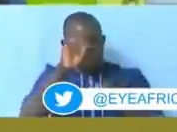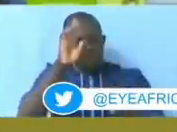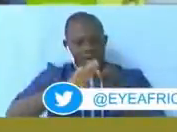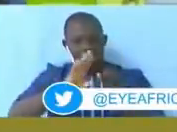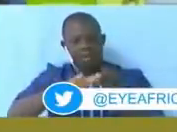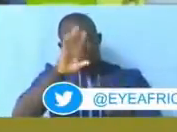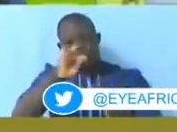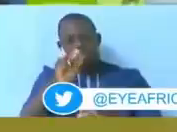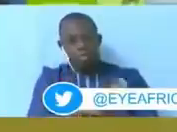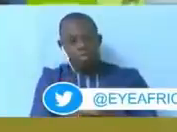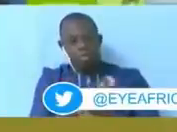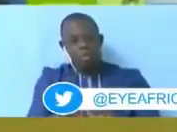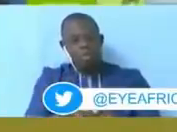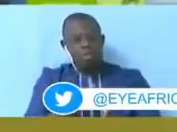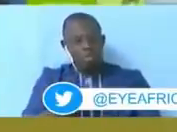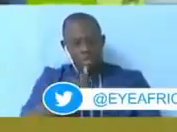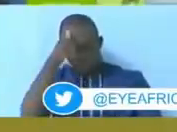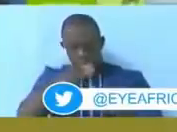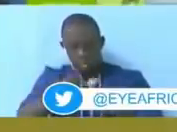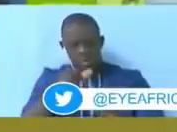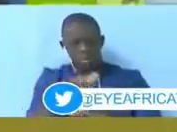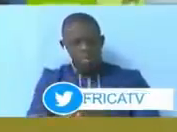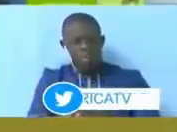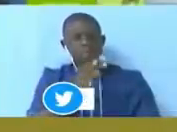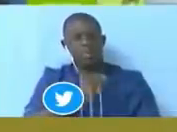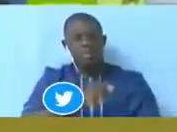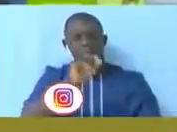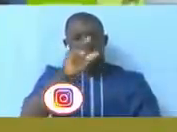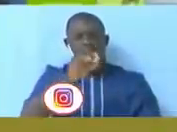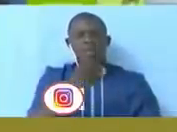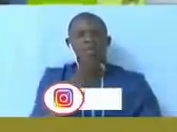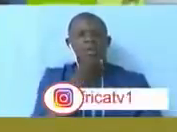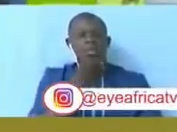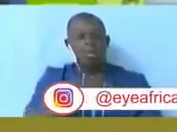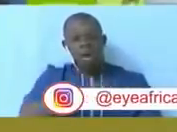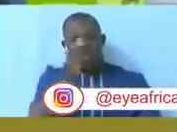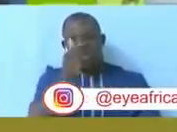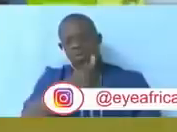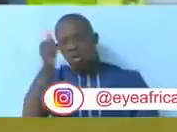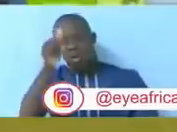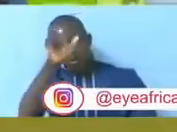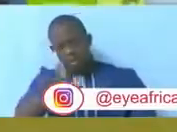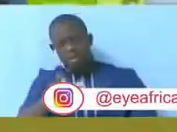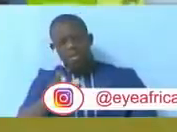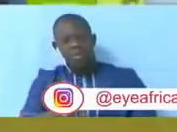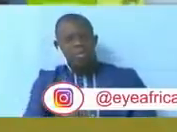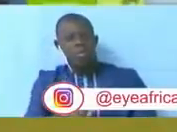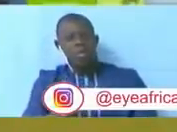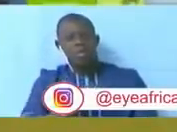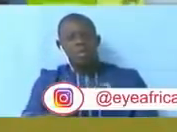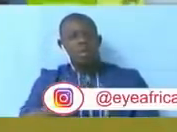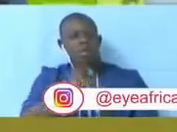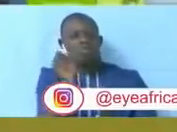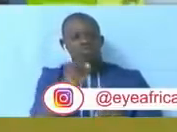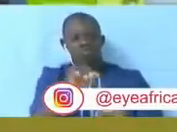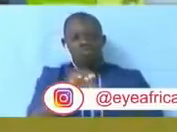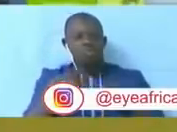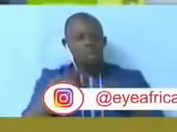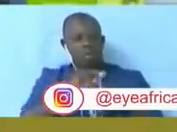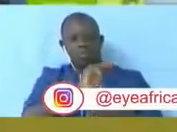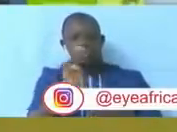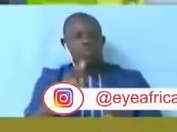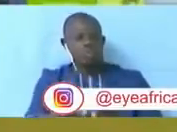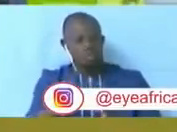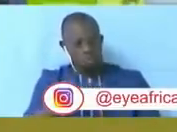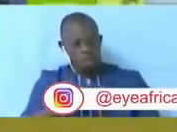I remember when Mr. Dabo and his co-accused persons were arranged, they refused to take their plea because they said they needed to see